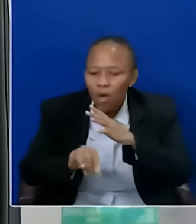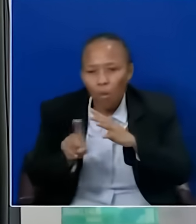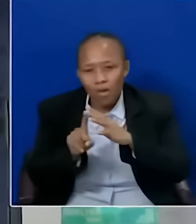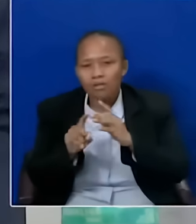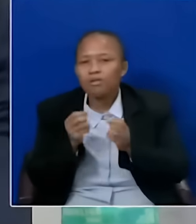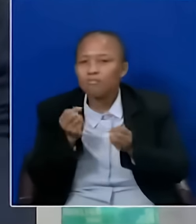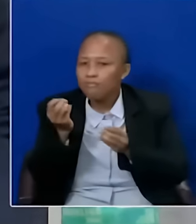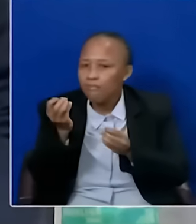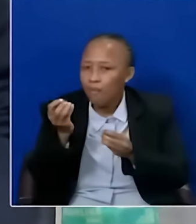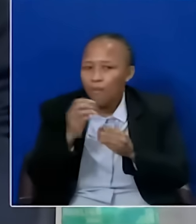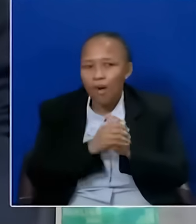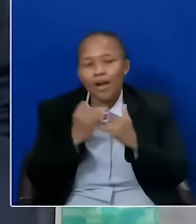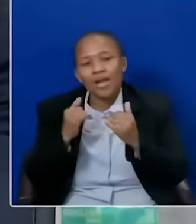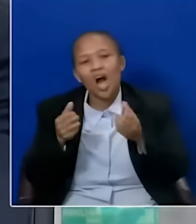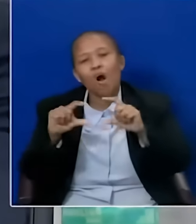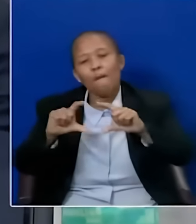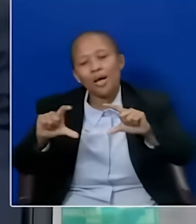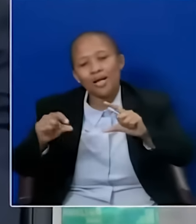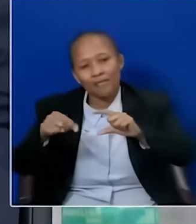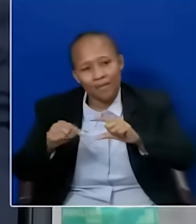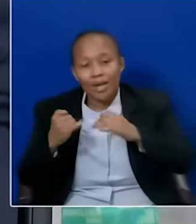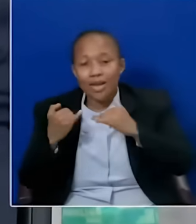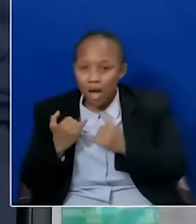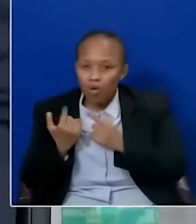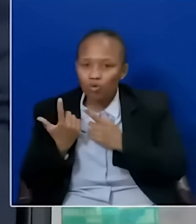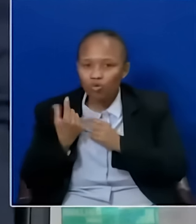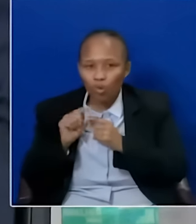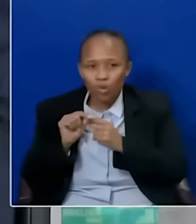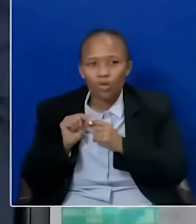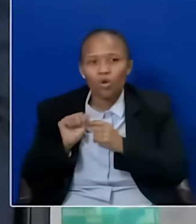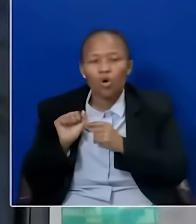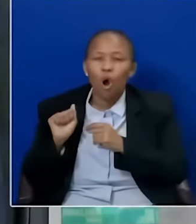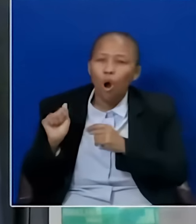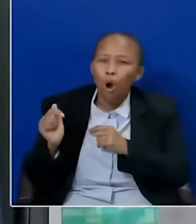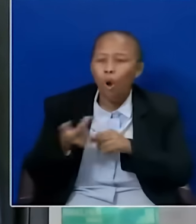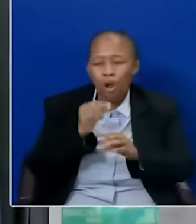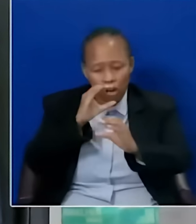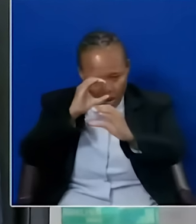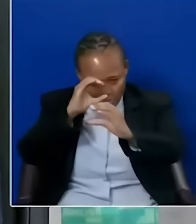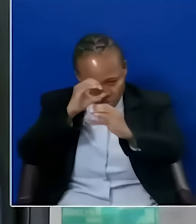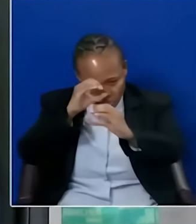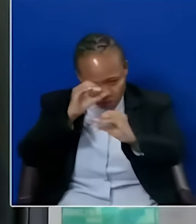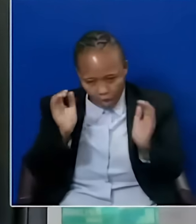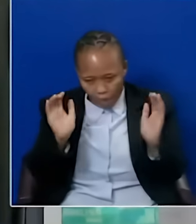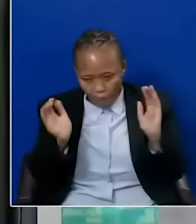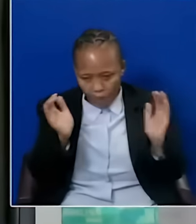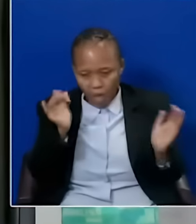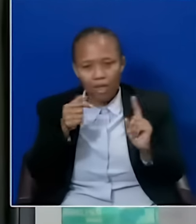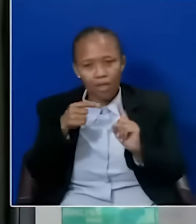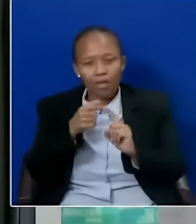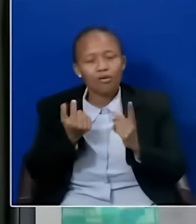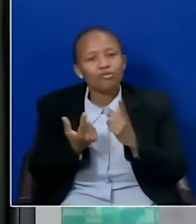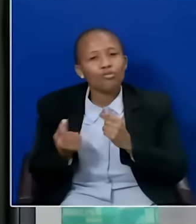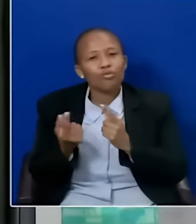he referred to all the microscopic comparison that he was doing, he was conducting,